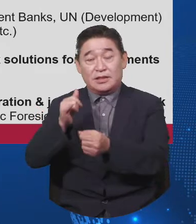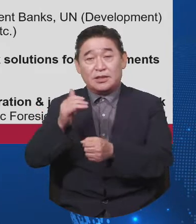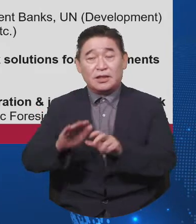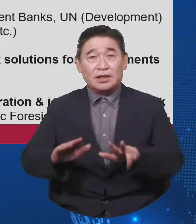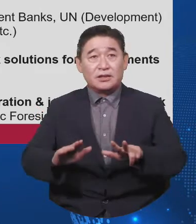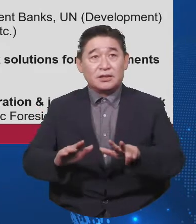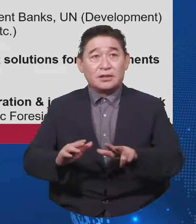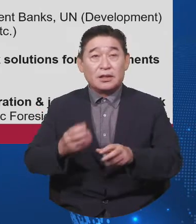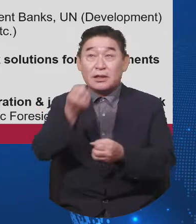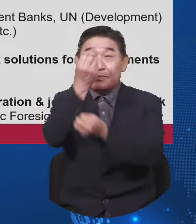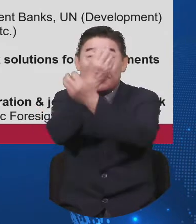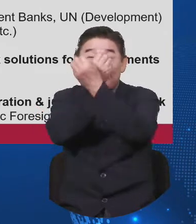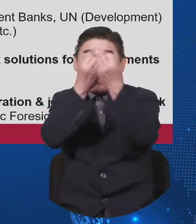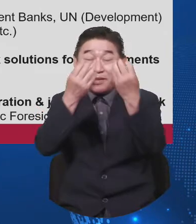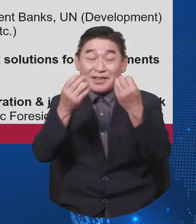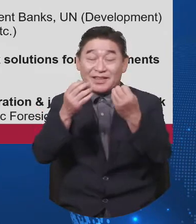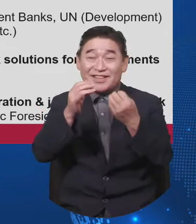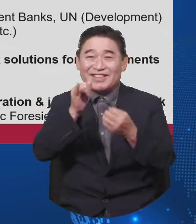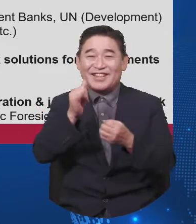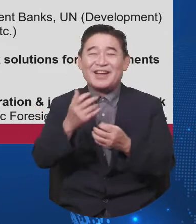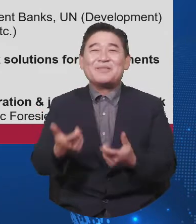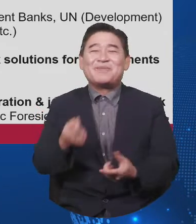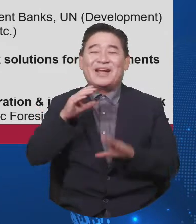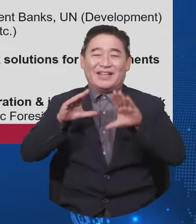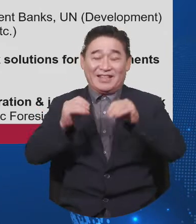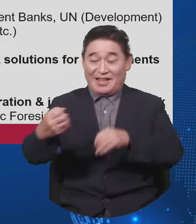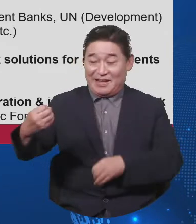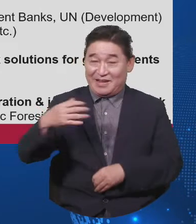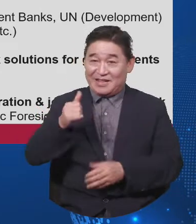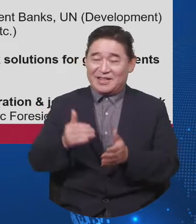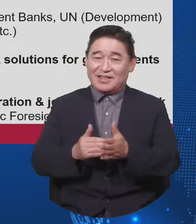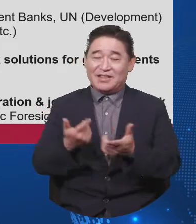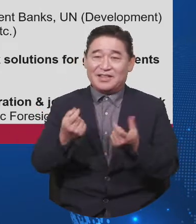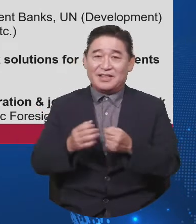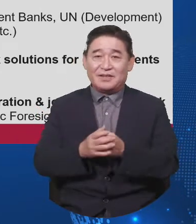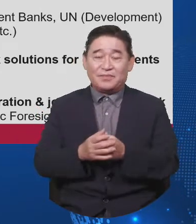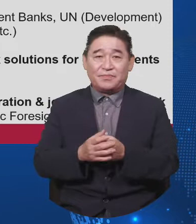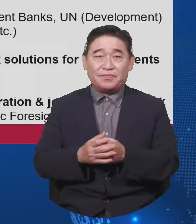And this Delhi process is something what is led by